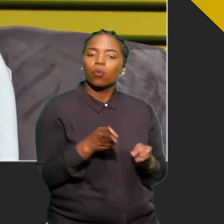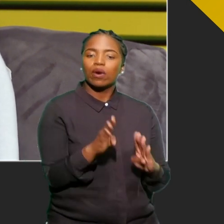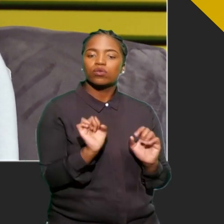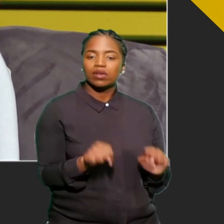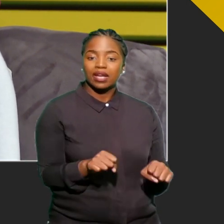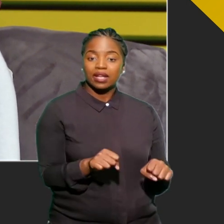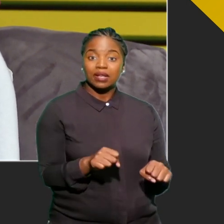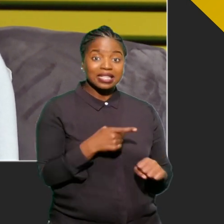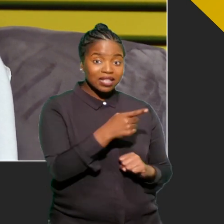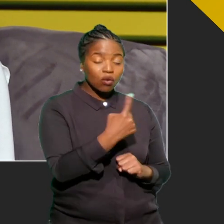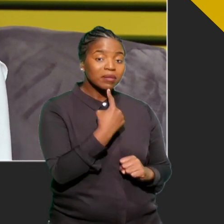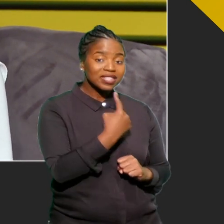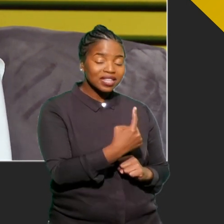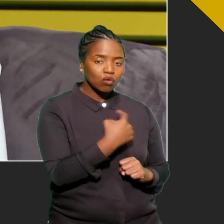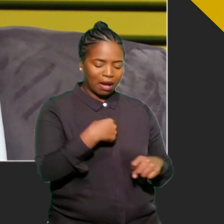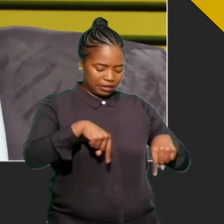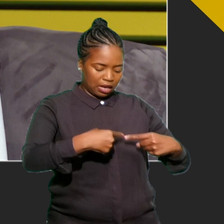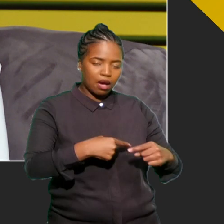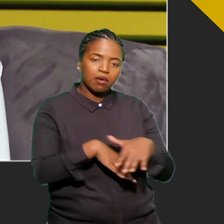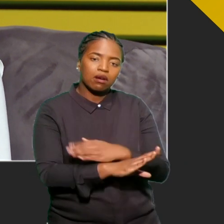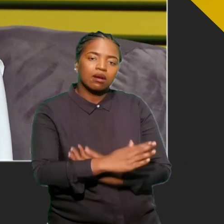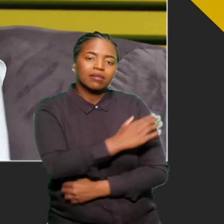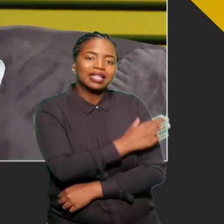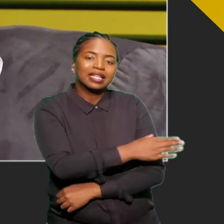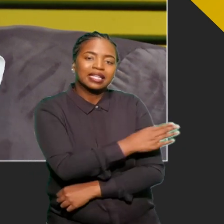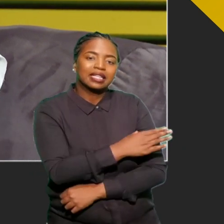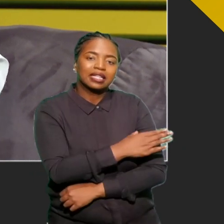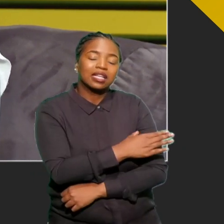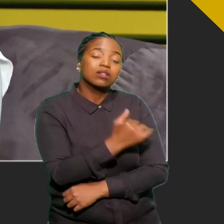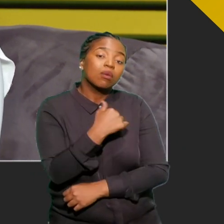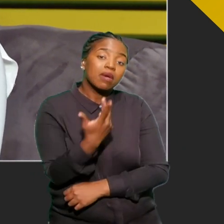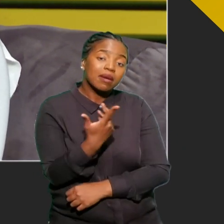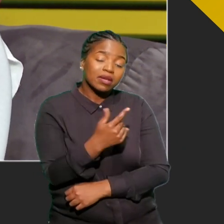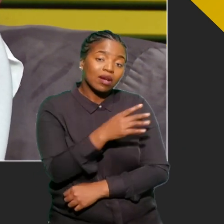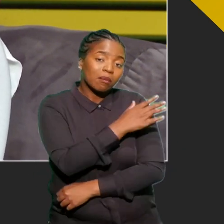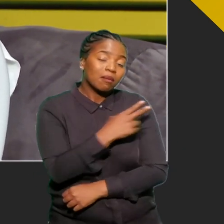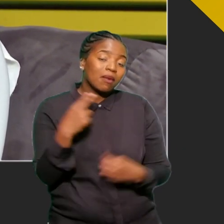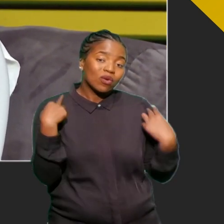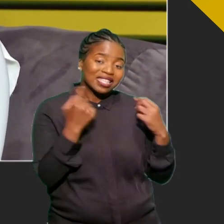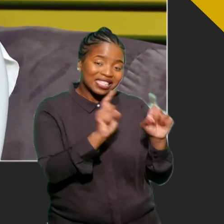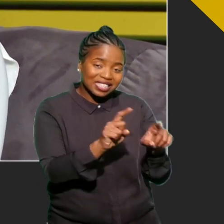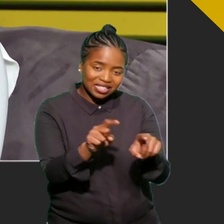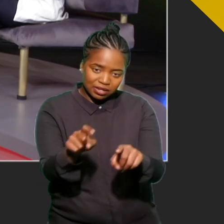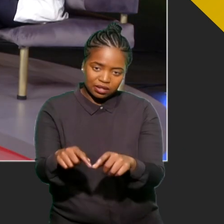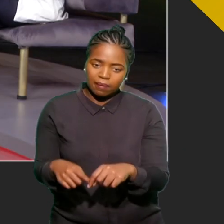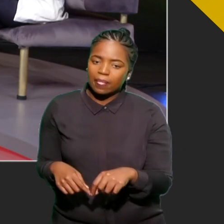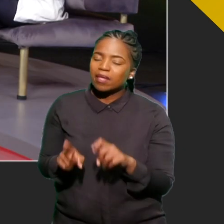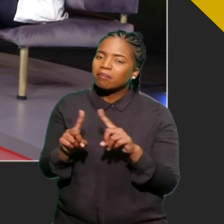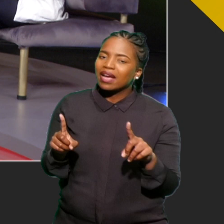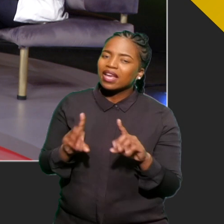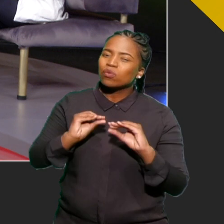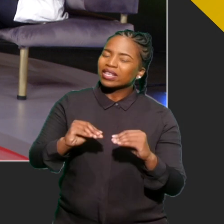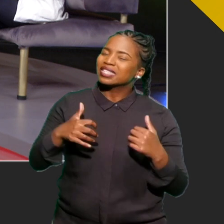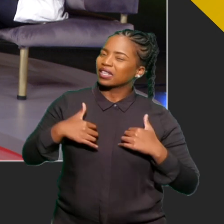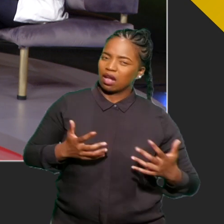because like Ashilo, they are scared to go to the clinic. Yeah. So why not bring the clinic to them? But restart a guy on education